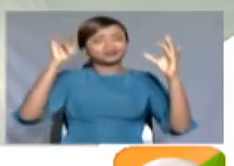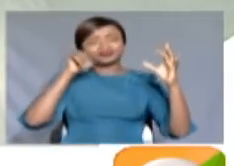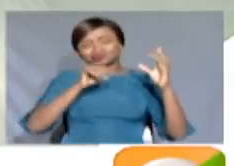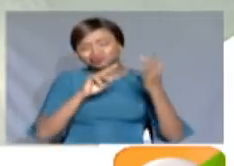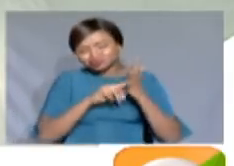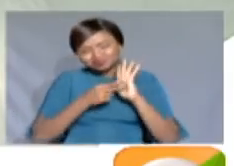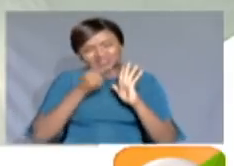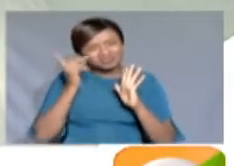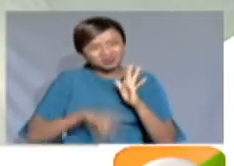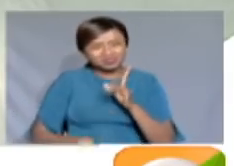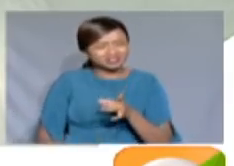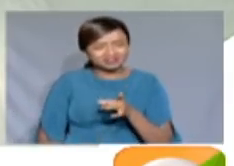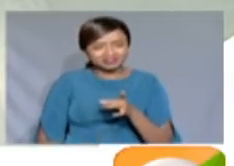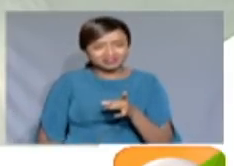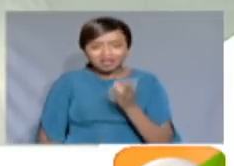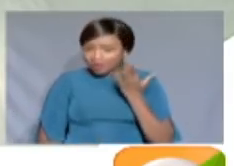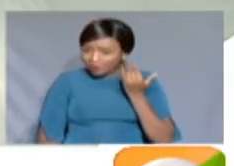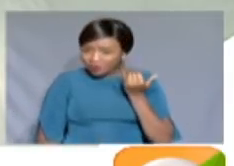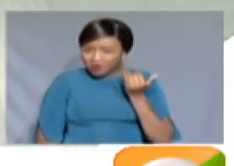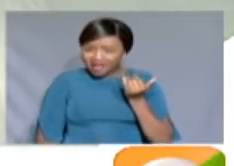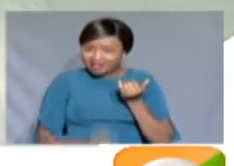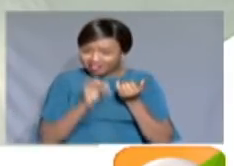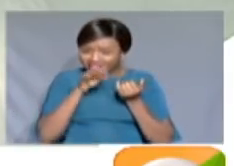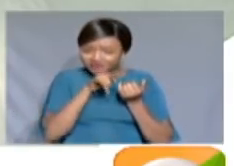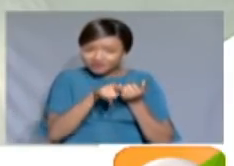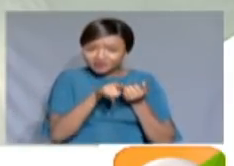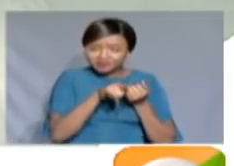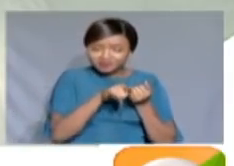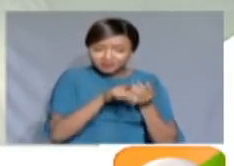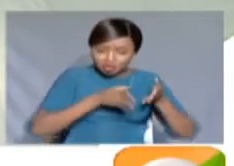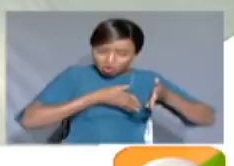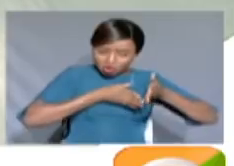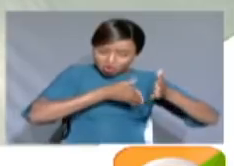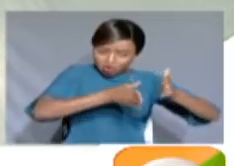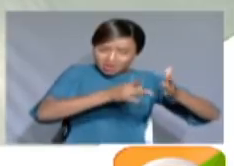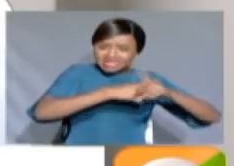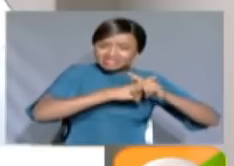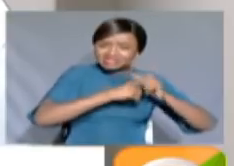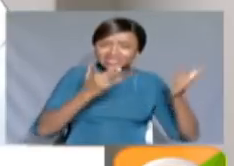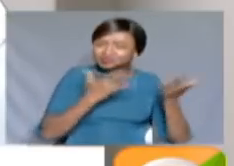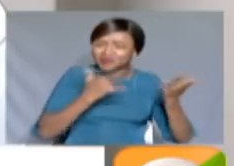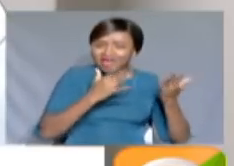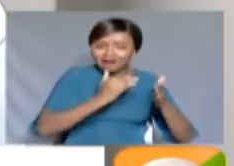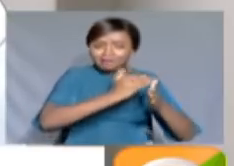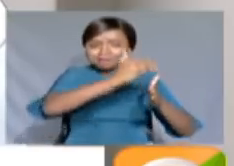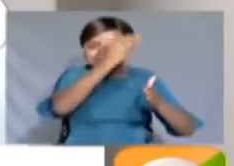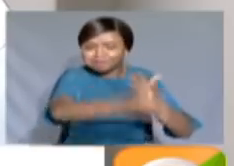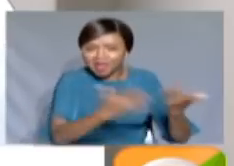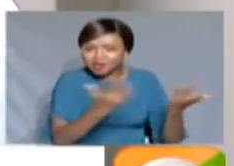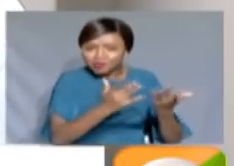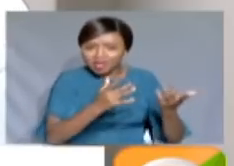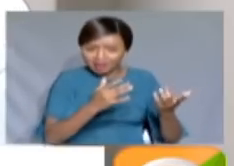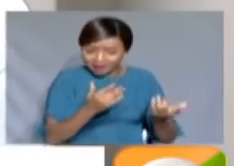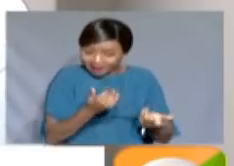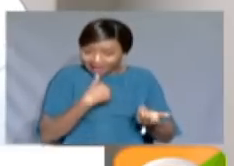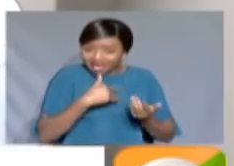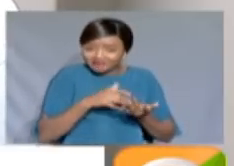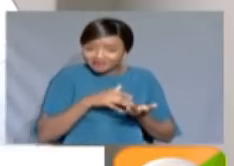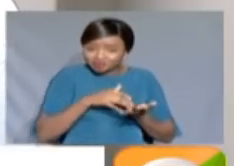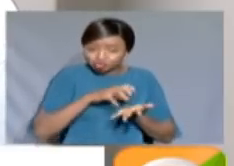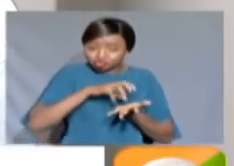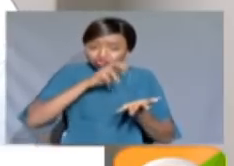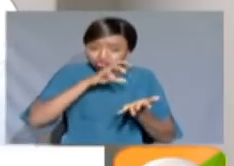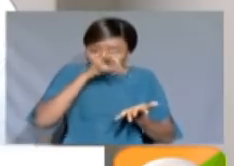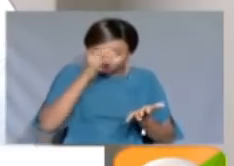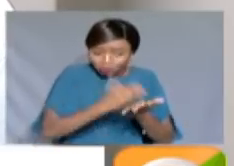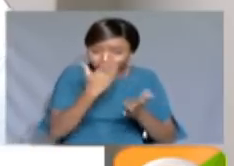describing. Where does this expressway start and where does it end? Are there stopovers in the way? Are there other